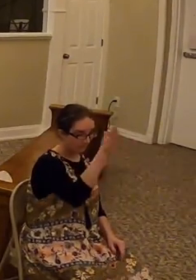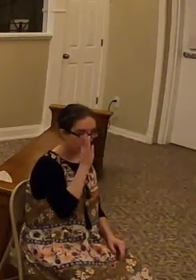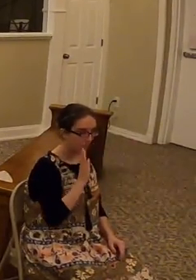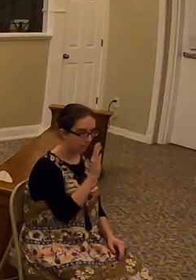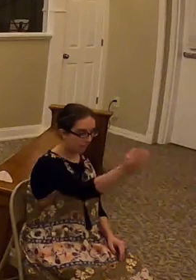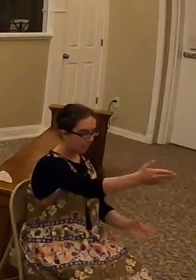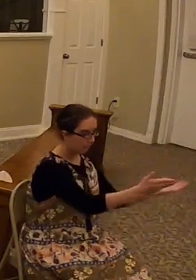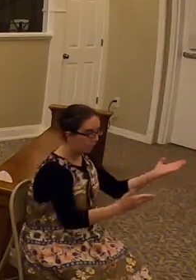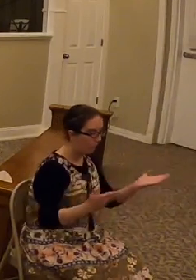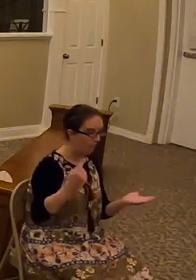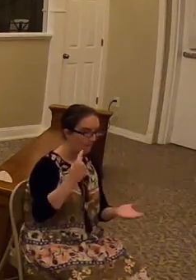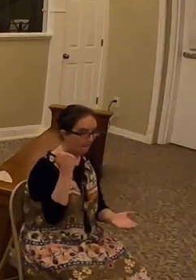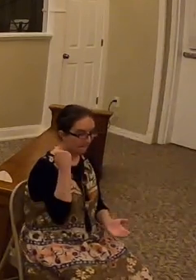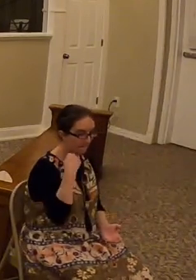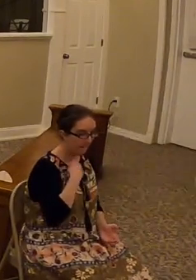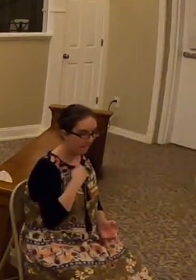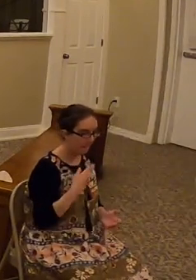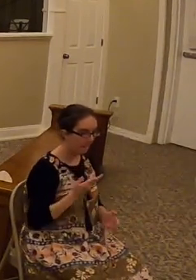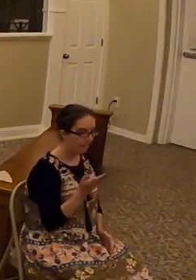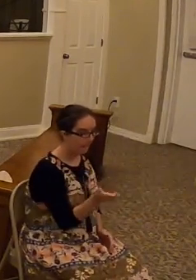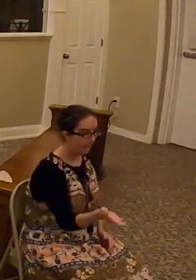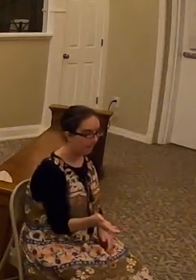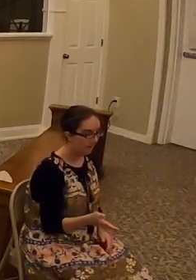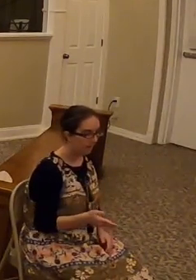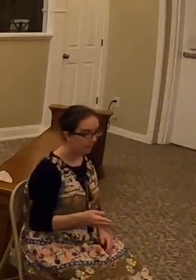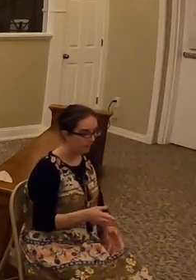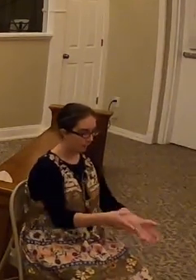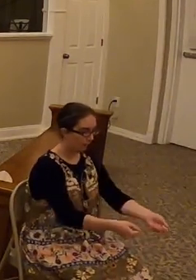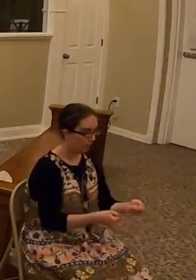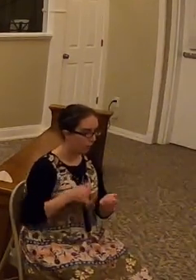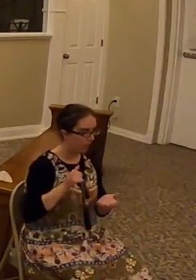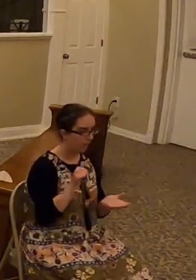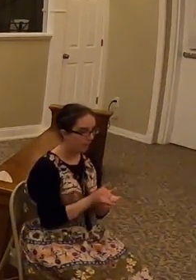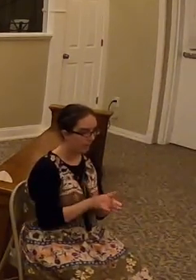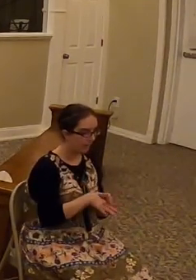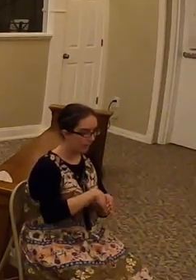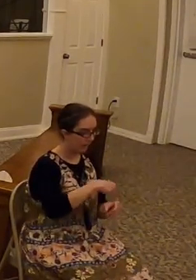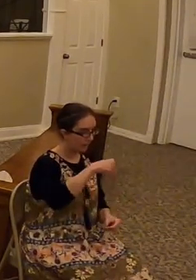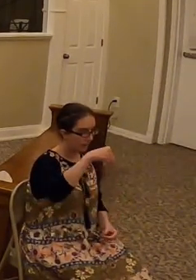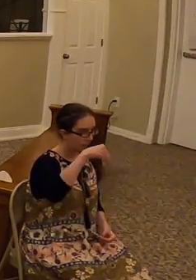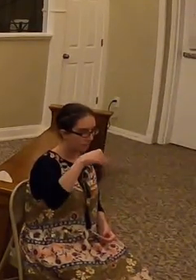God sent me there, amen, to pull that out.